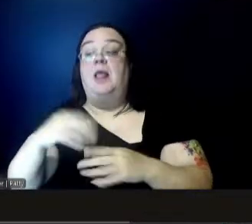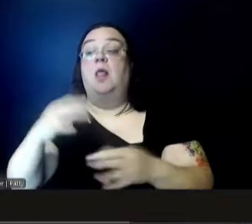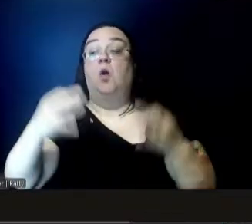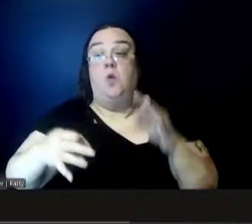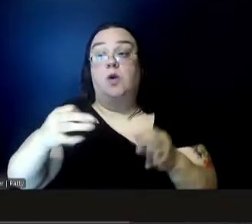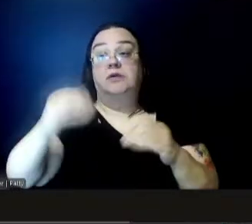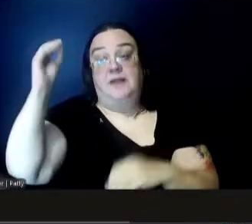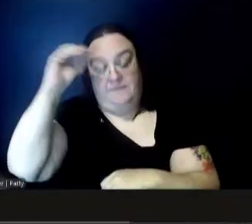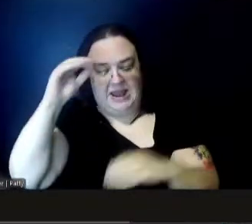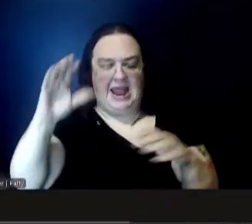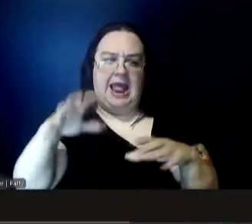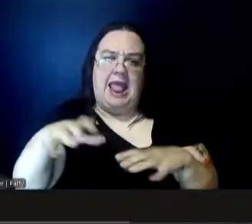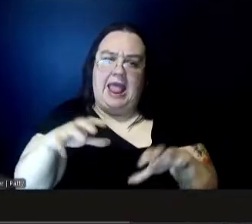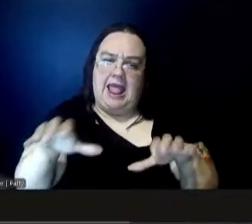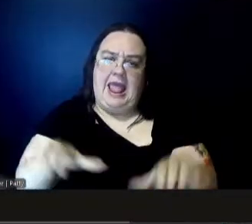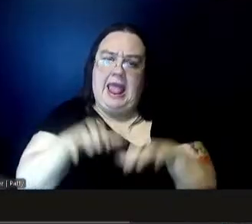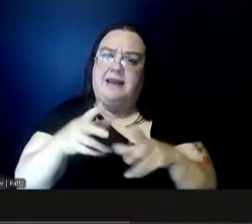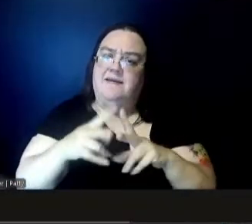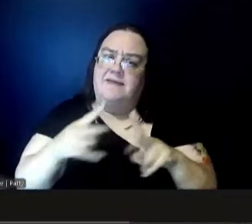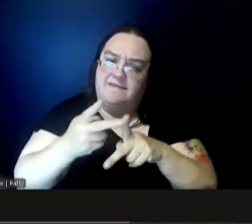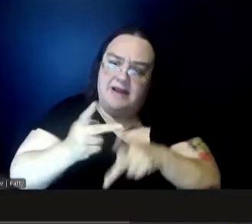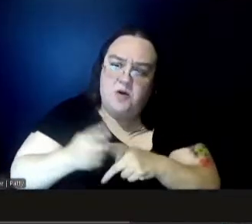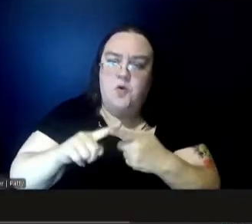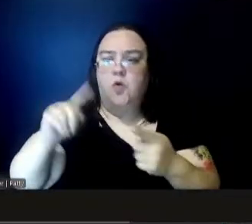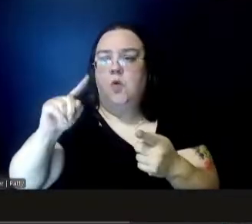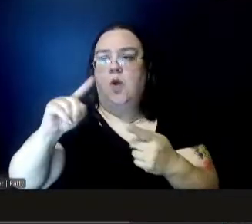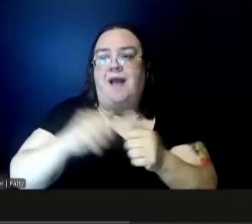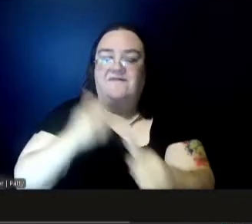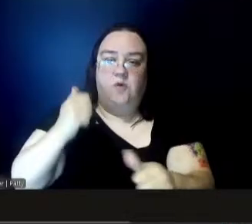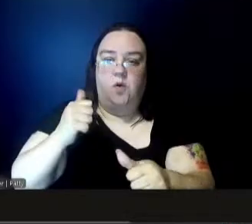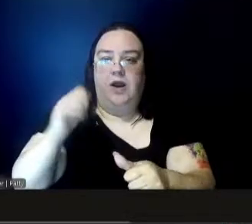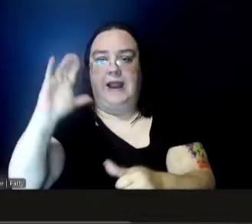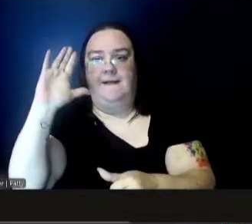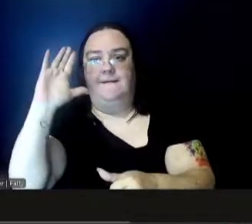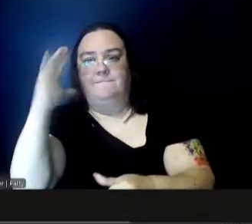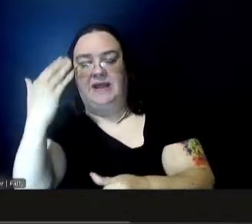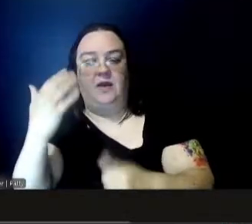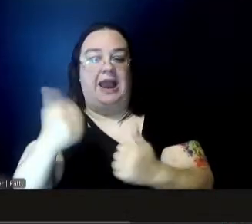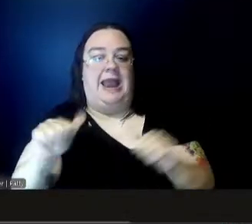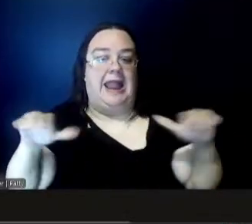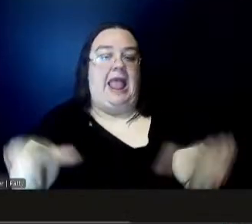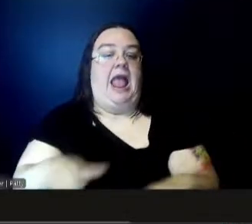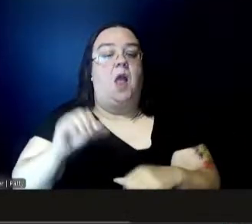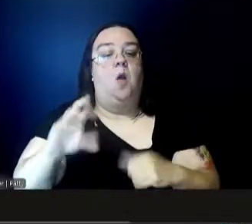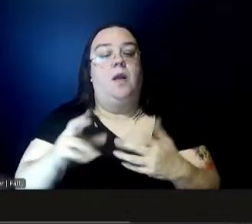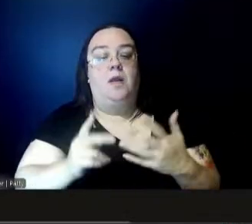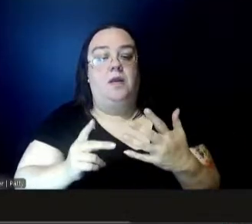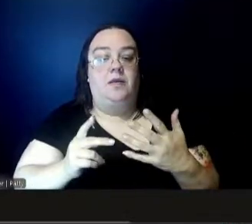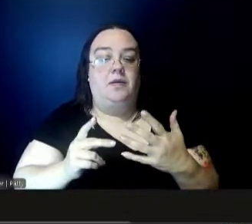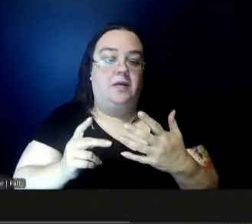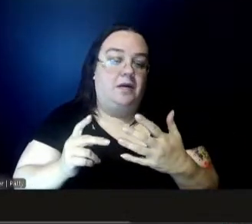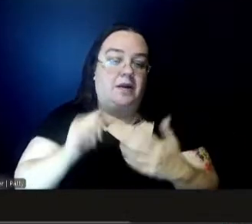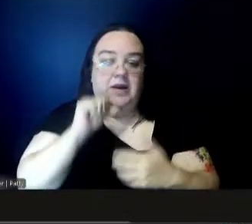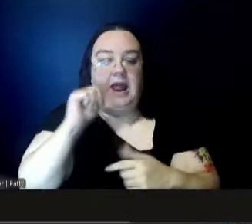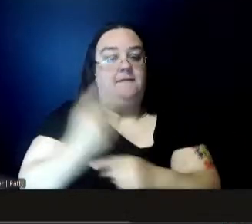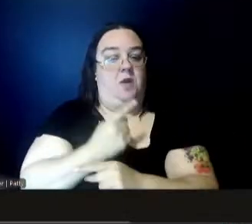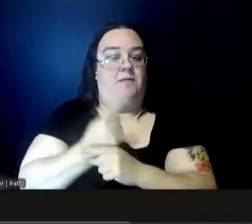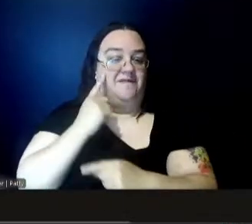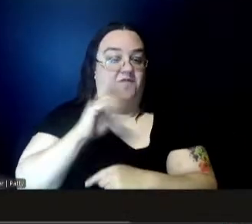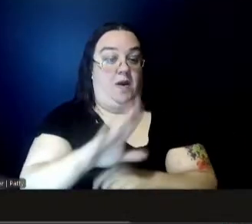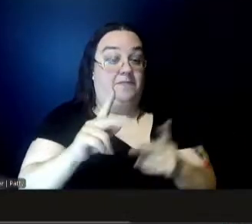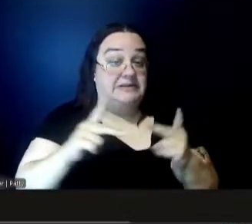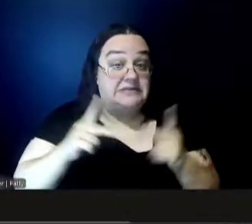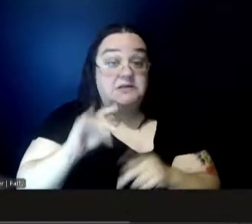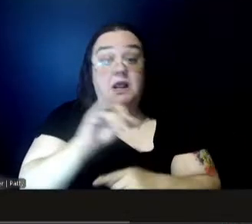particular caution to avoid any appearance or not appearance, any actual impropriety as to her position with both the town of Cheverly and